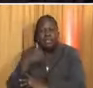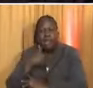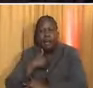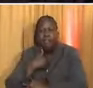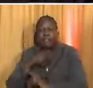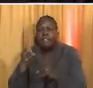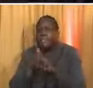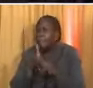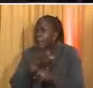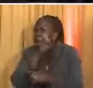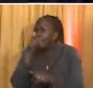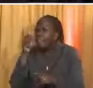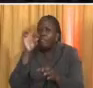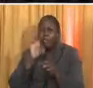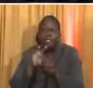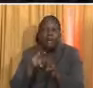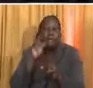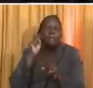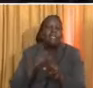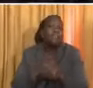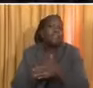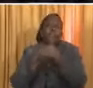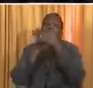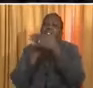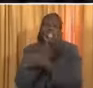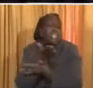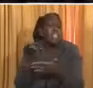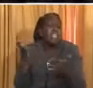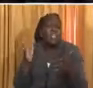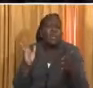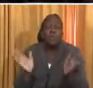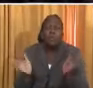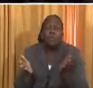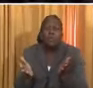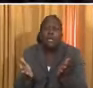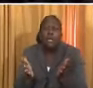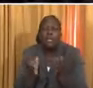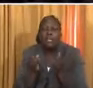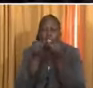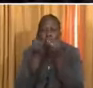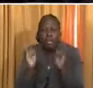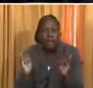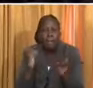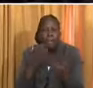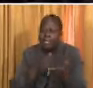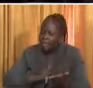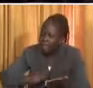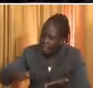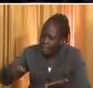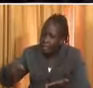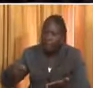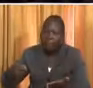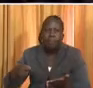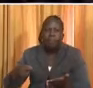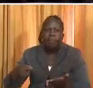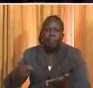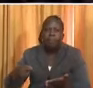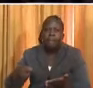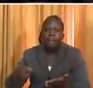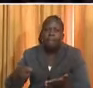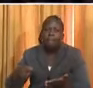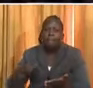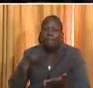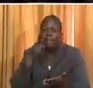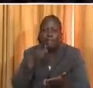is entitled to support a popular initiative by signing it, and in fact, he did so in public.